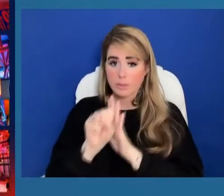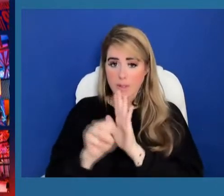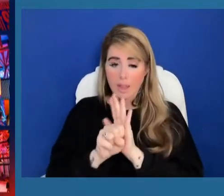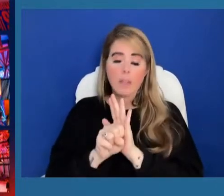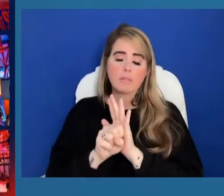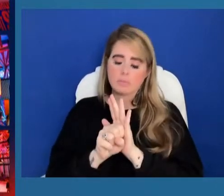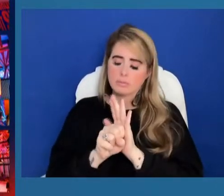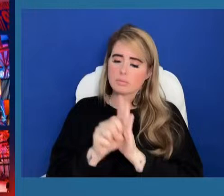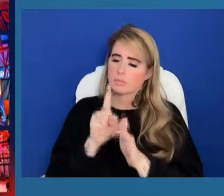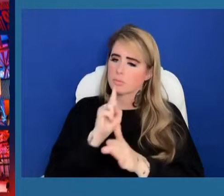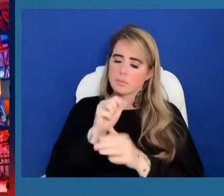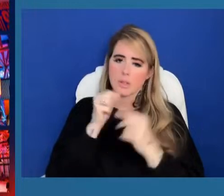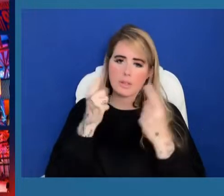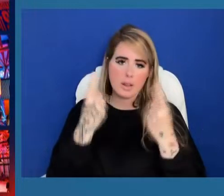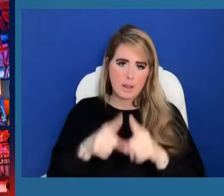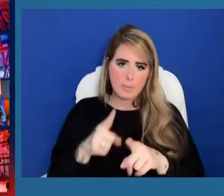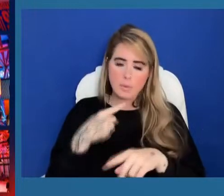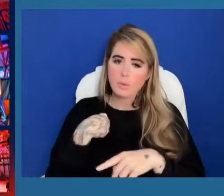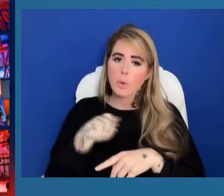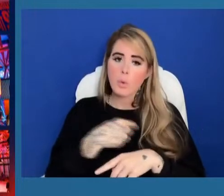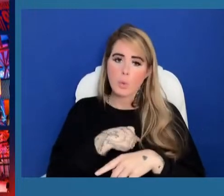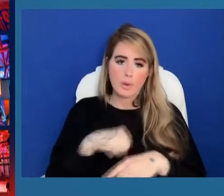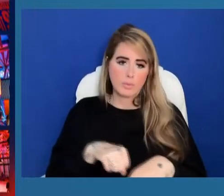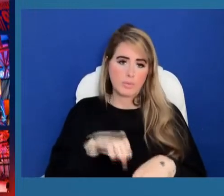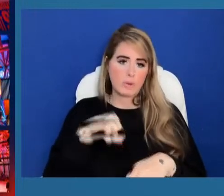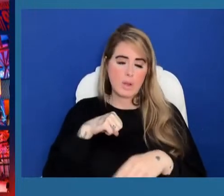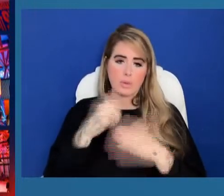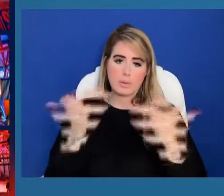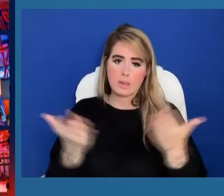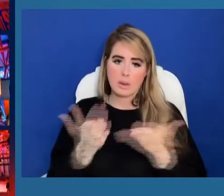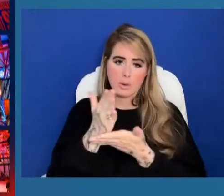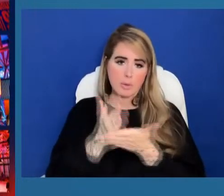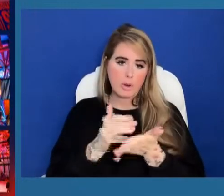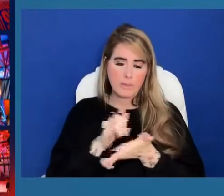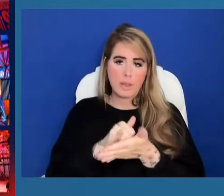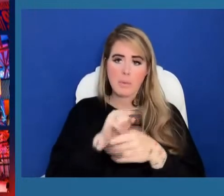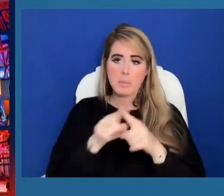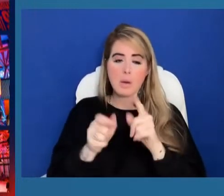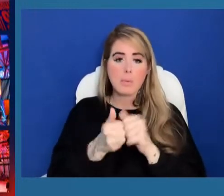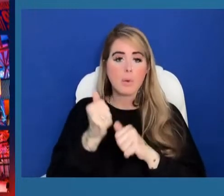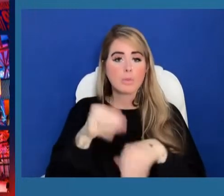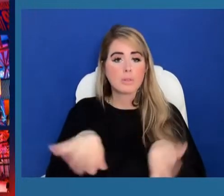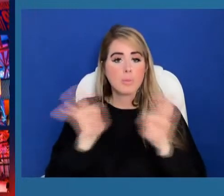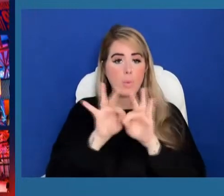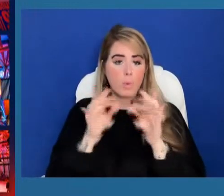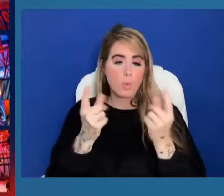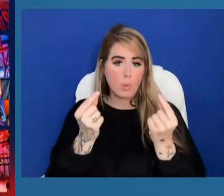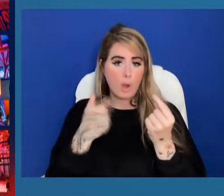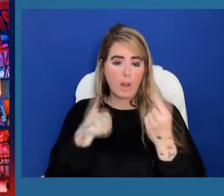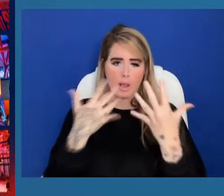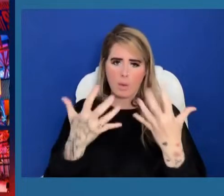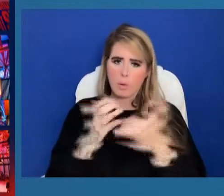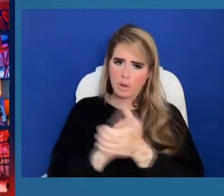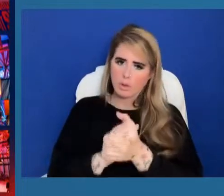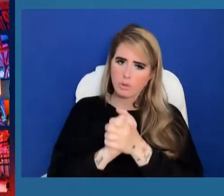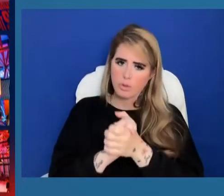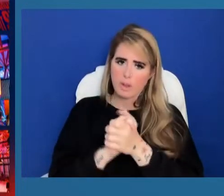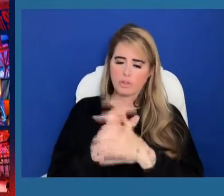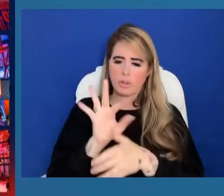really doesn't happen. So we're proud to be part of that. But most importantly, I want to congratulate the